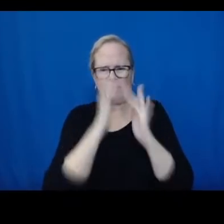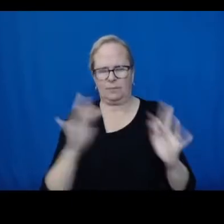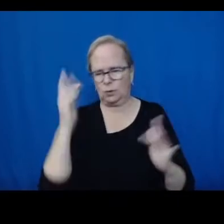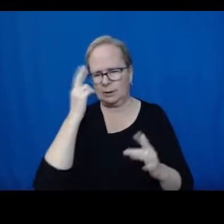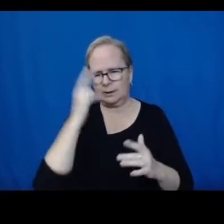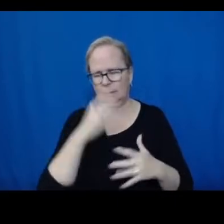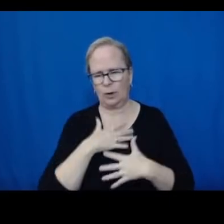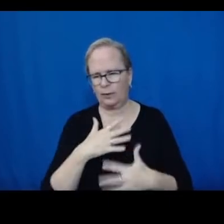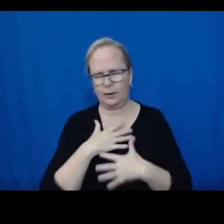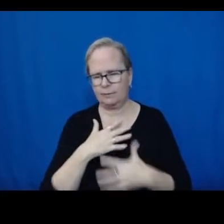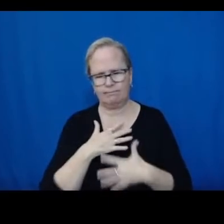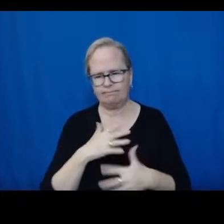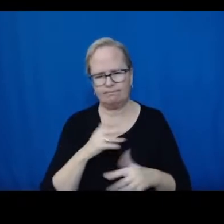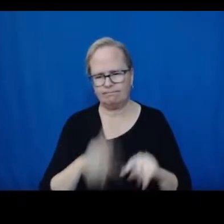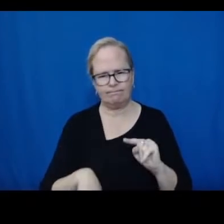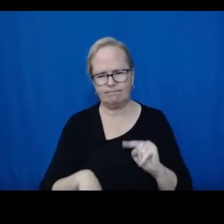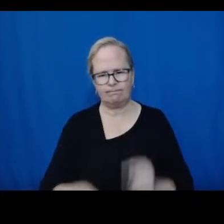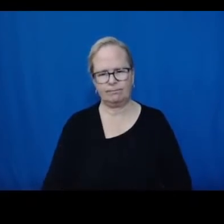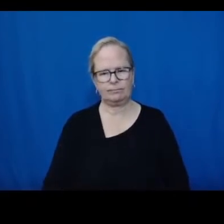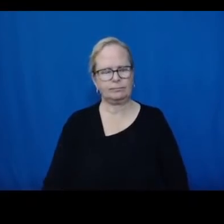breath.